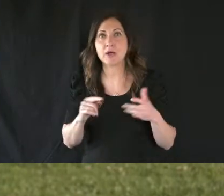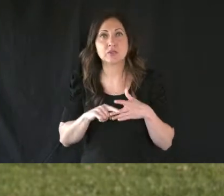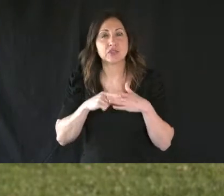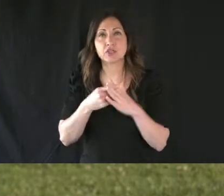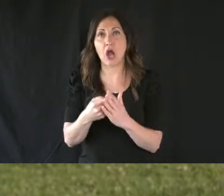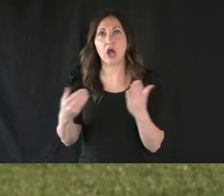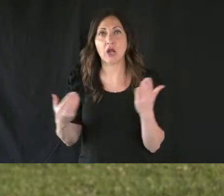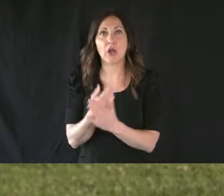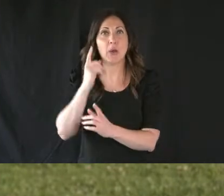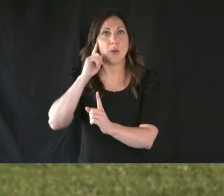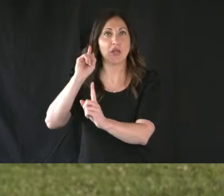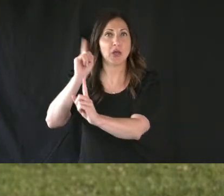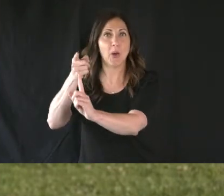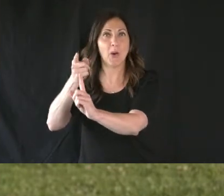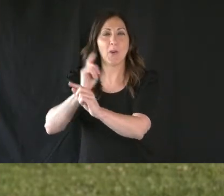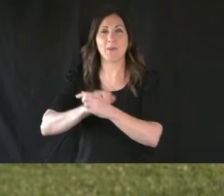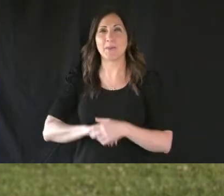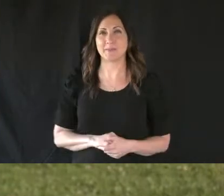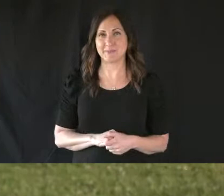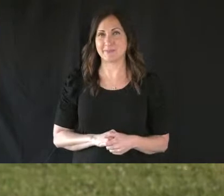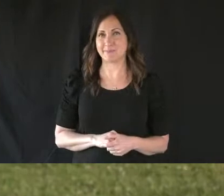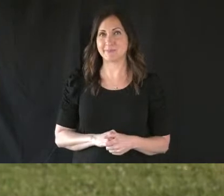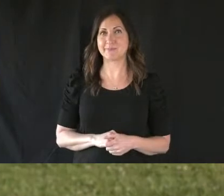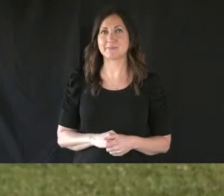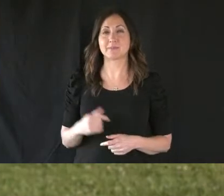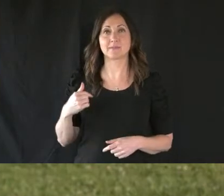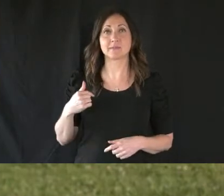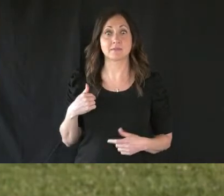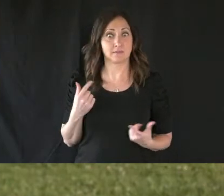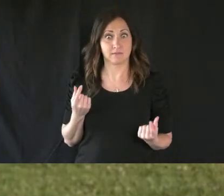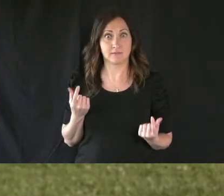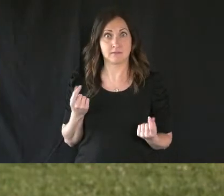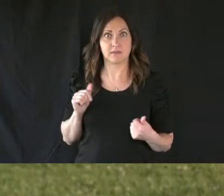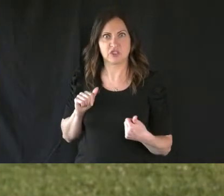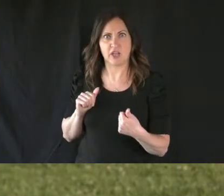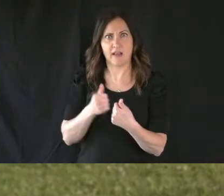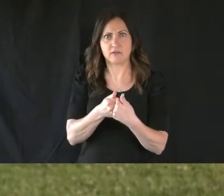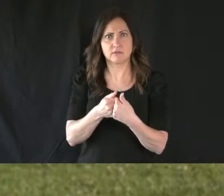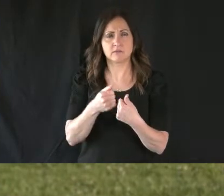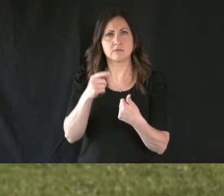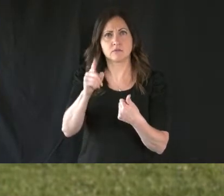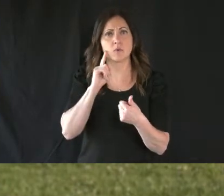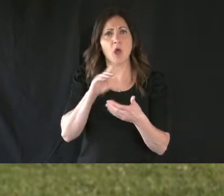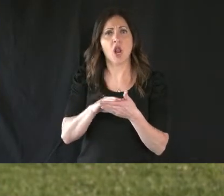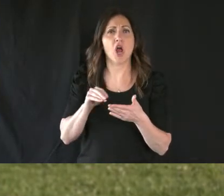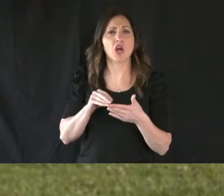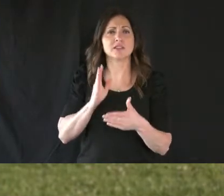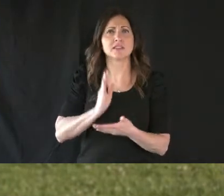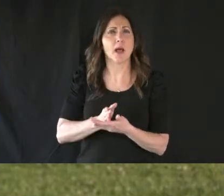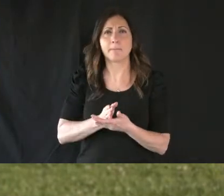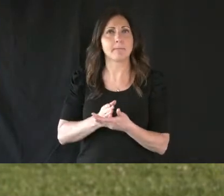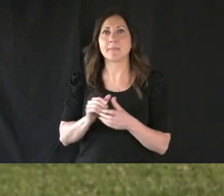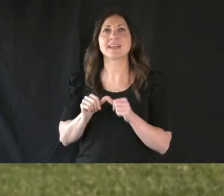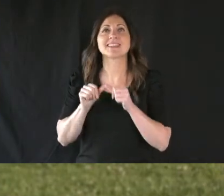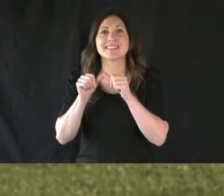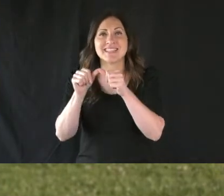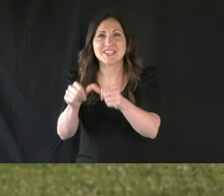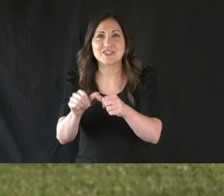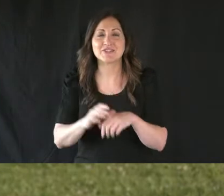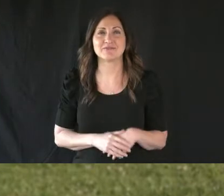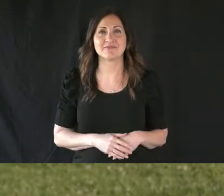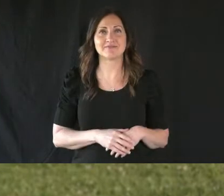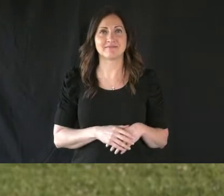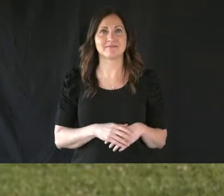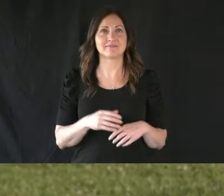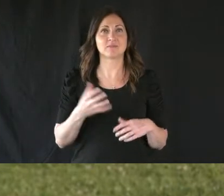new goals. We challenge you to continue to learn, to use your knowledge,